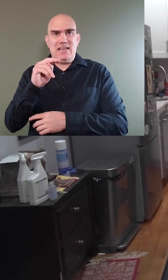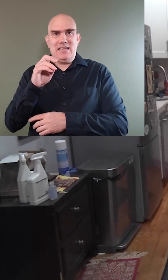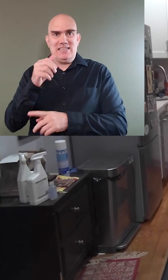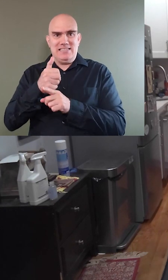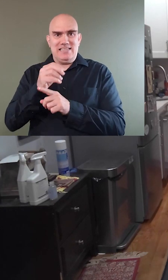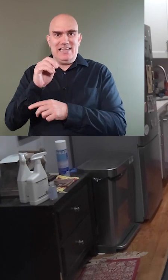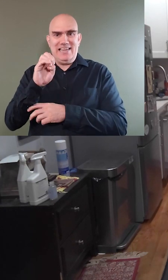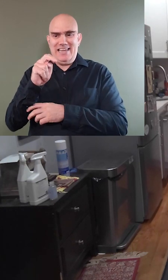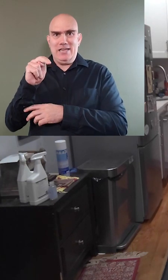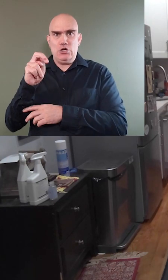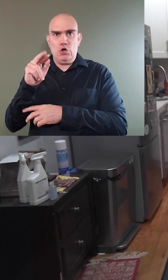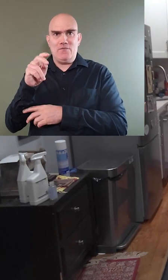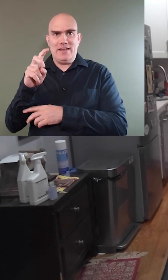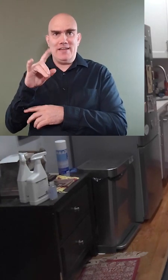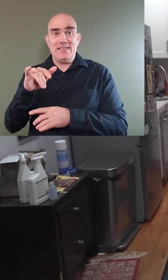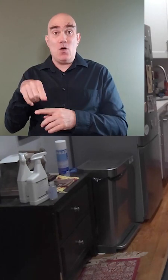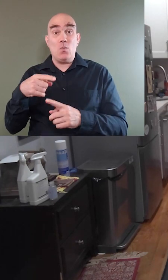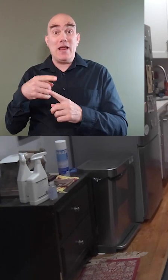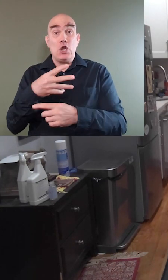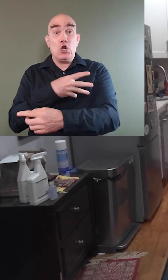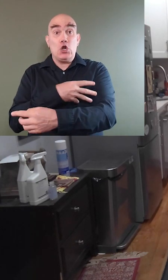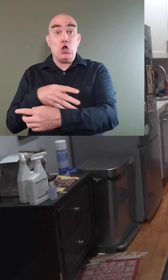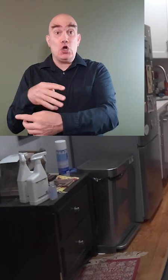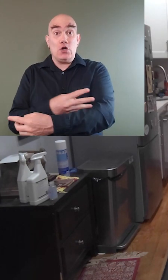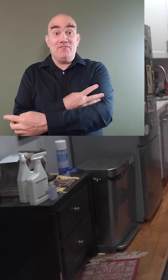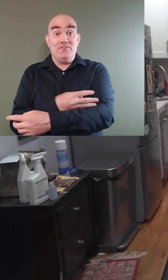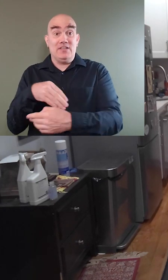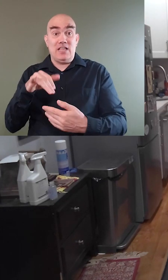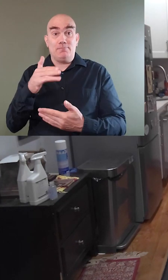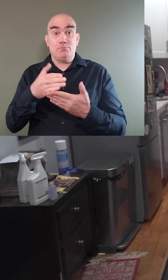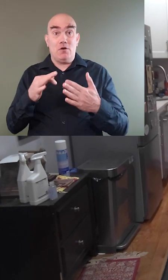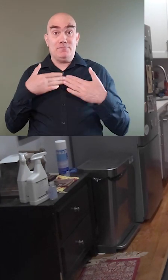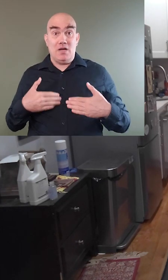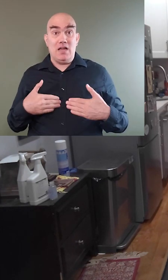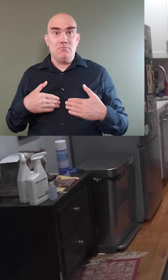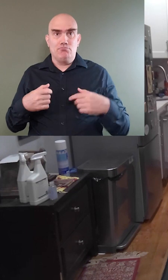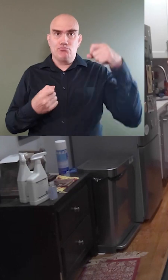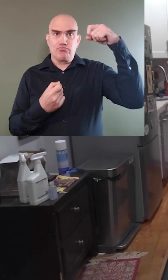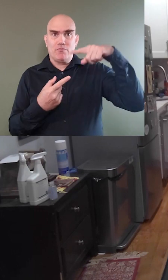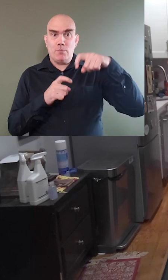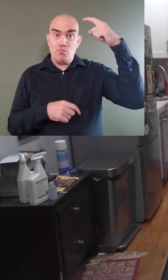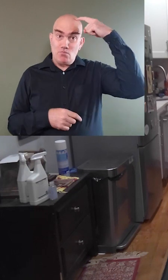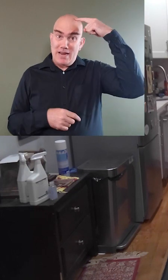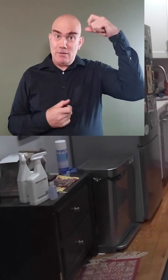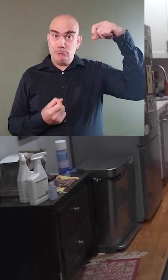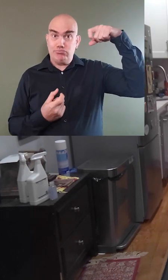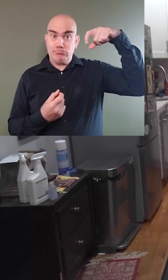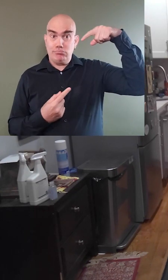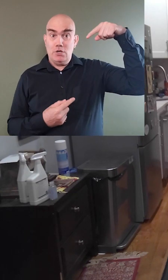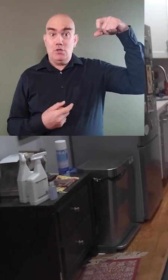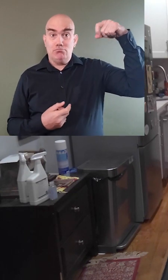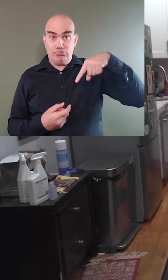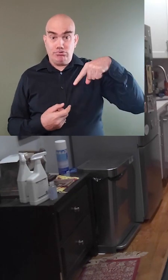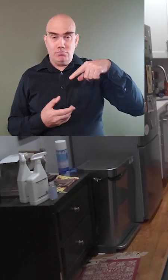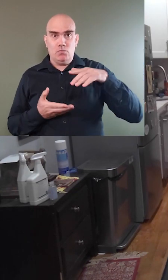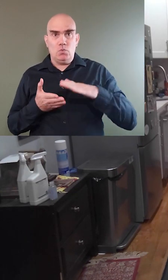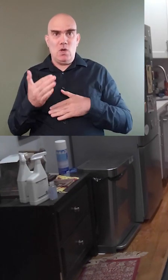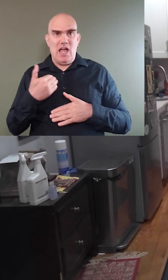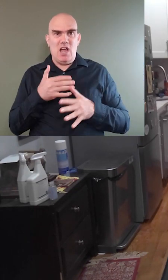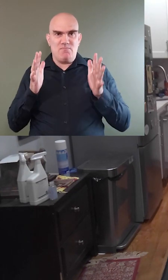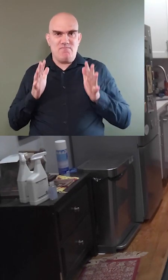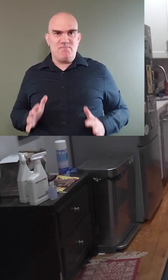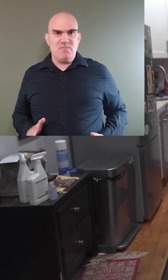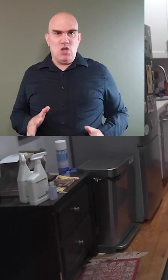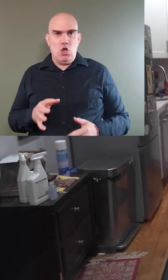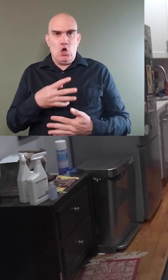That means the nerves in that part of the body have a signal that comes from our brain through our peripheral